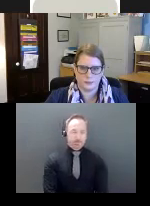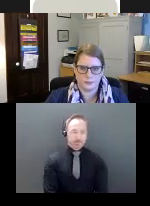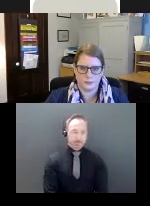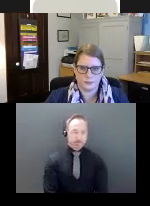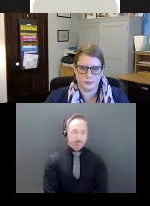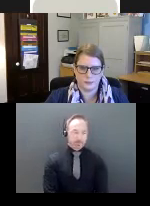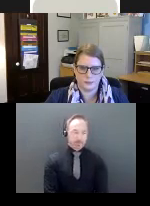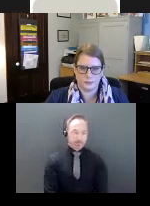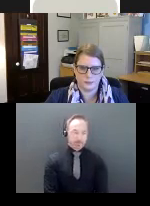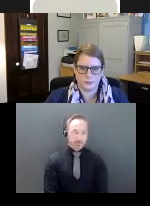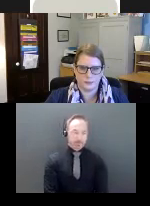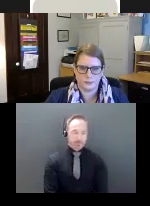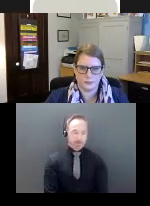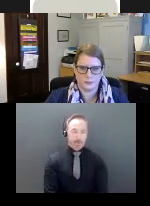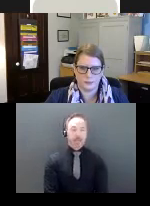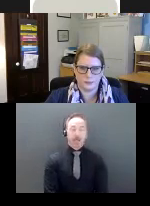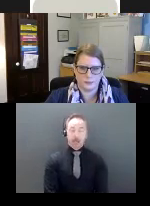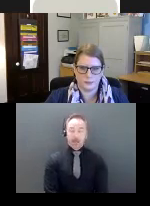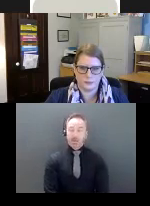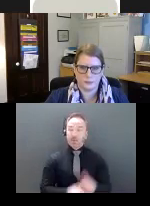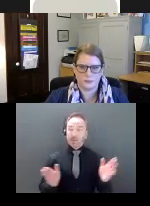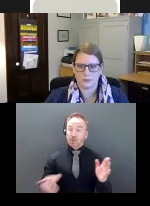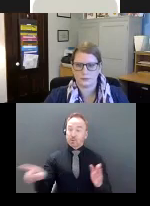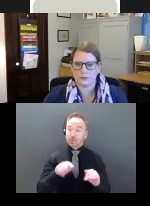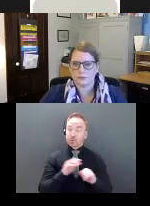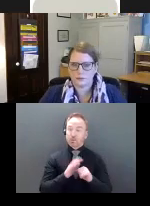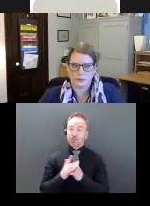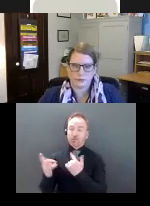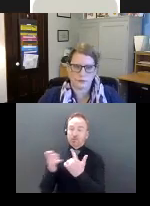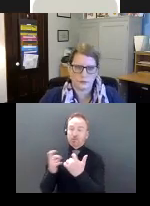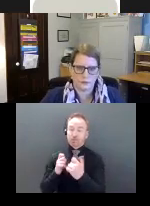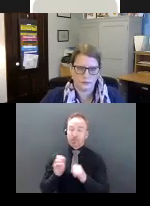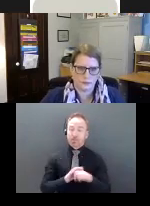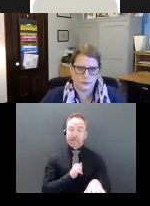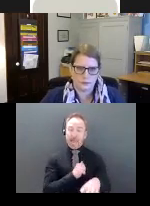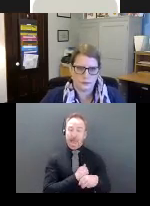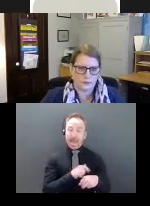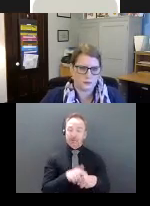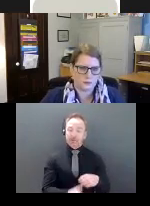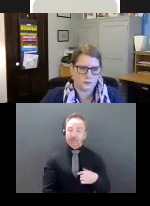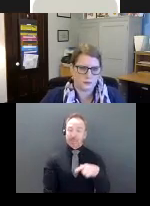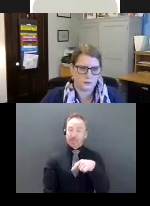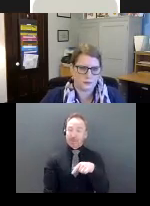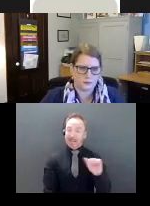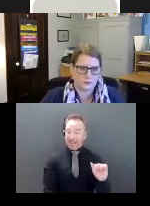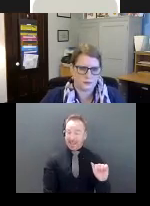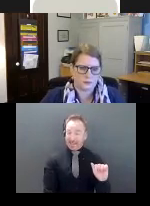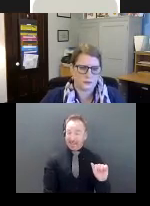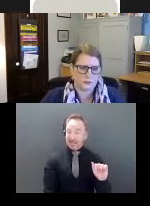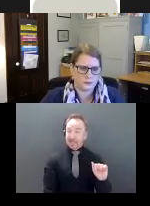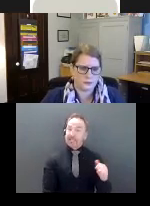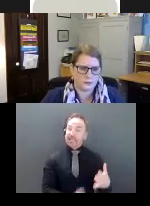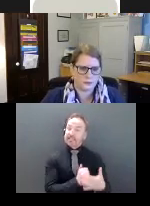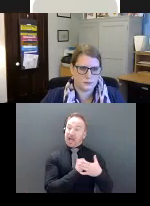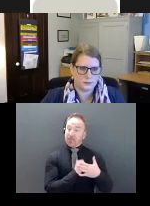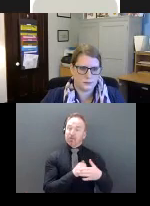We would encourage you to ask questions, put those in the question box. It's much easier for us to make sure your question is answered if